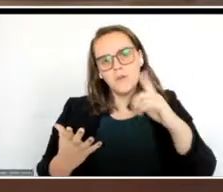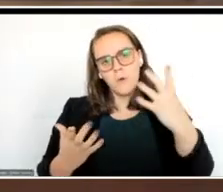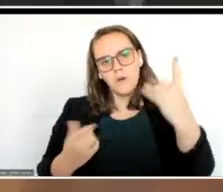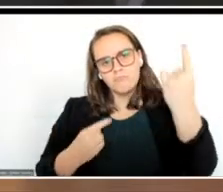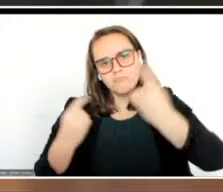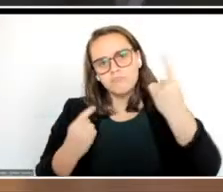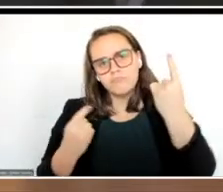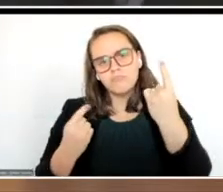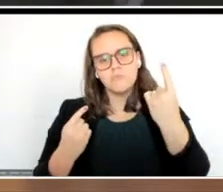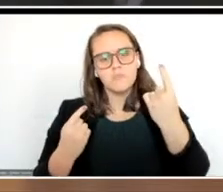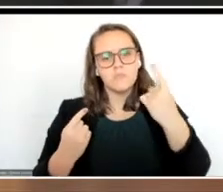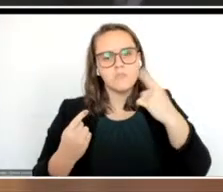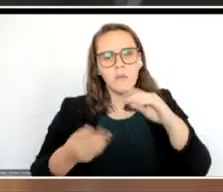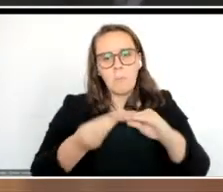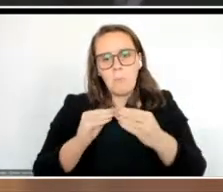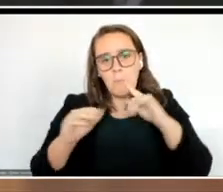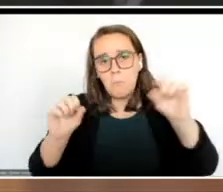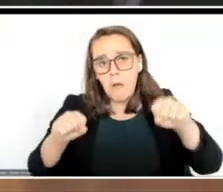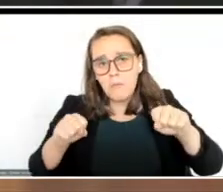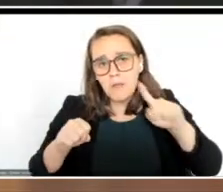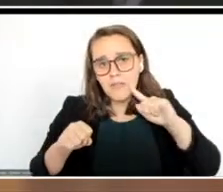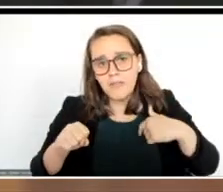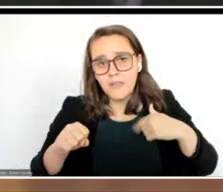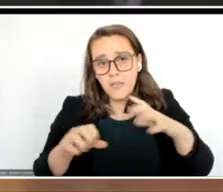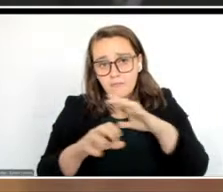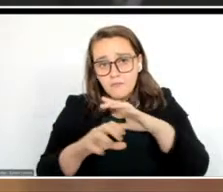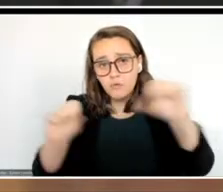election? After that point? Yes.